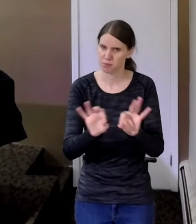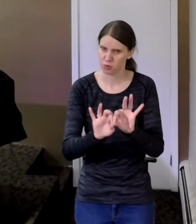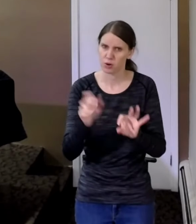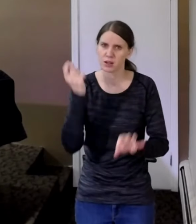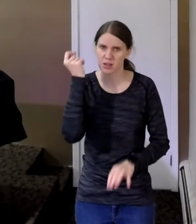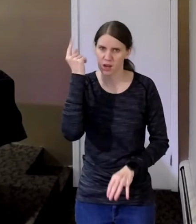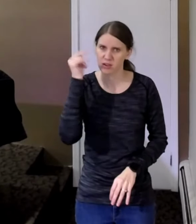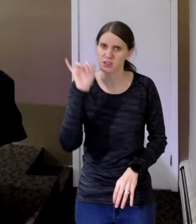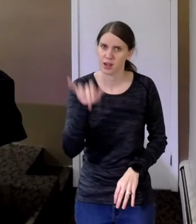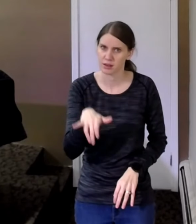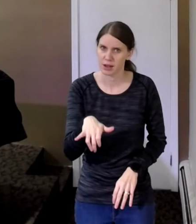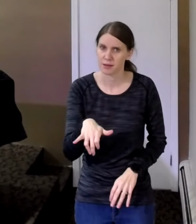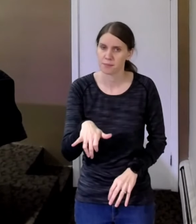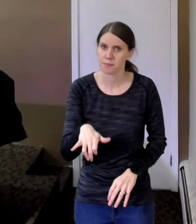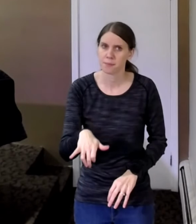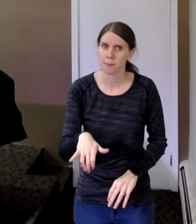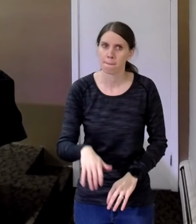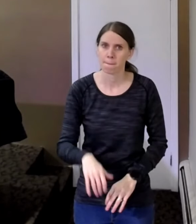that.